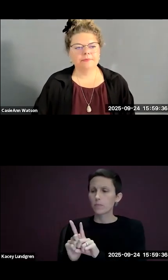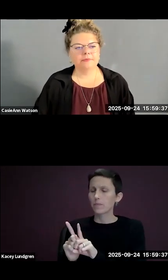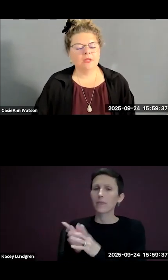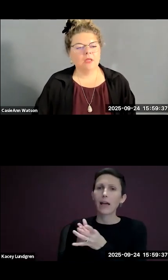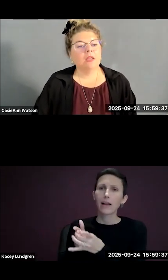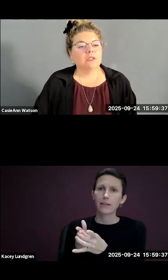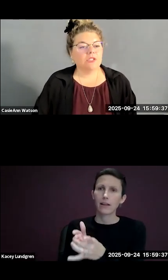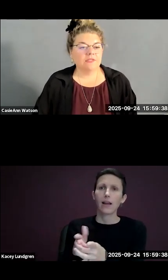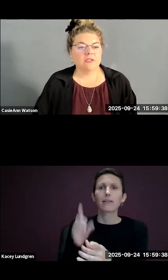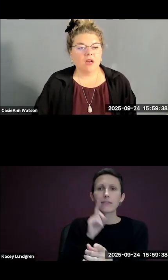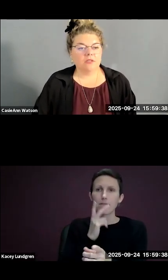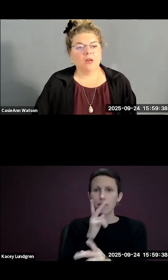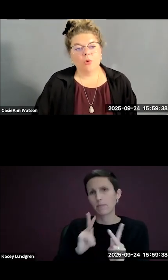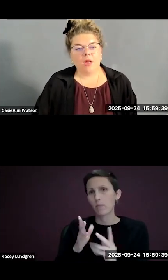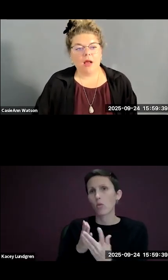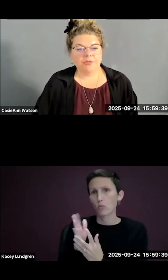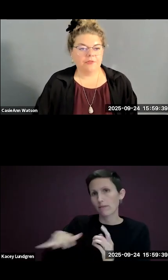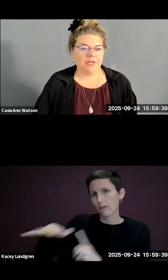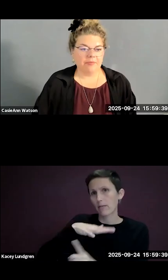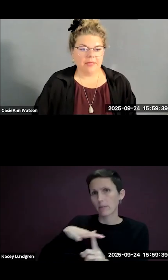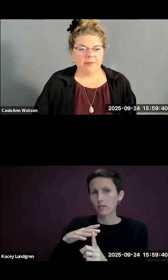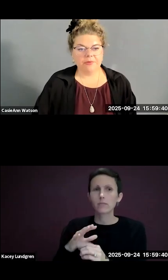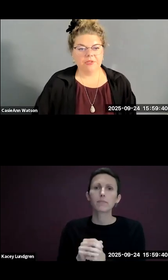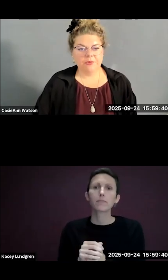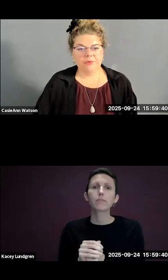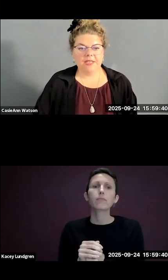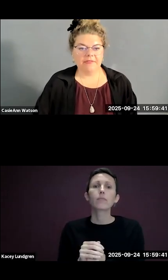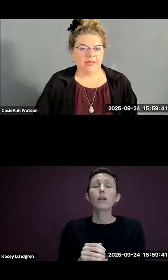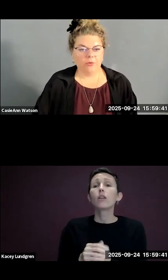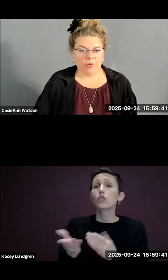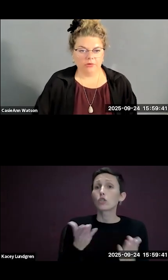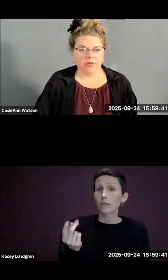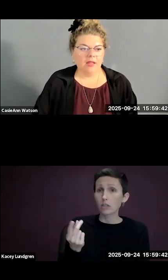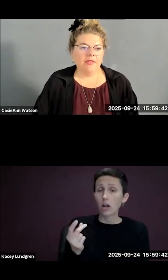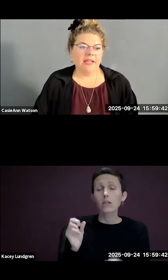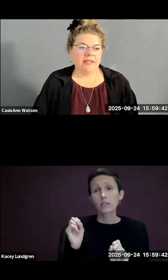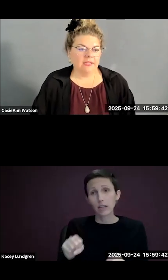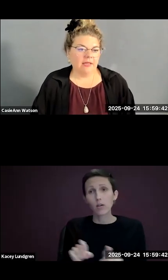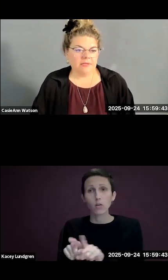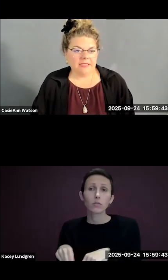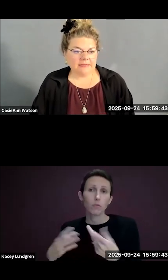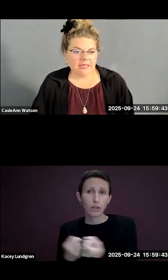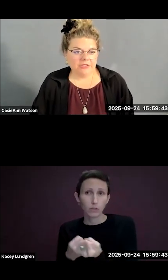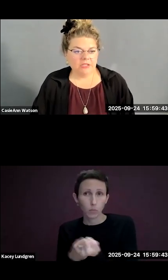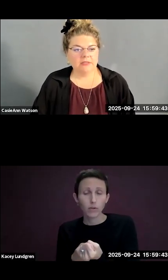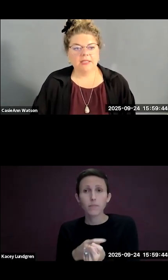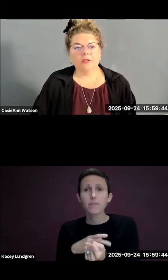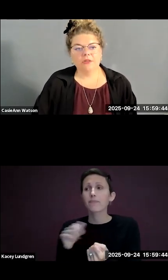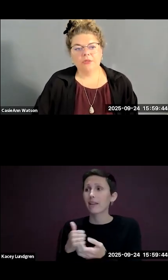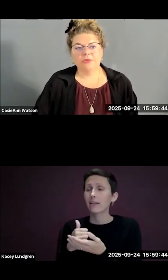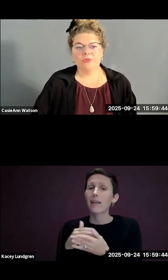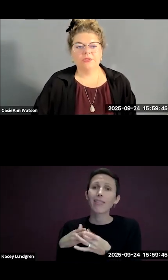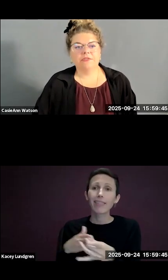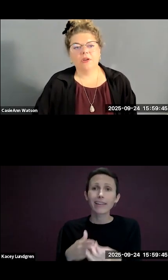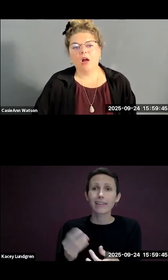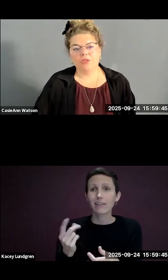feedback. Service dogs are one option for deafblind people to use to navigate the world. They can lead them to destinations and